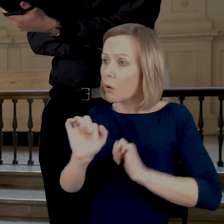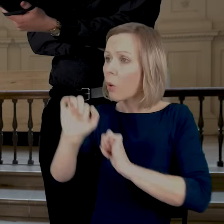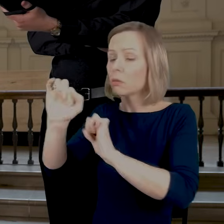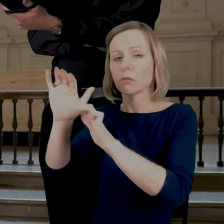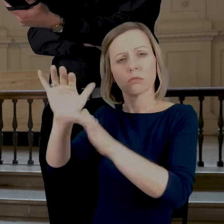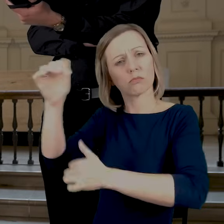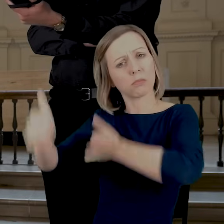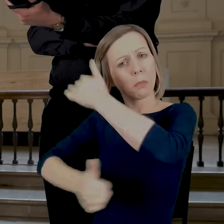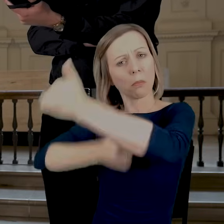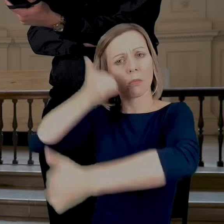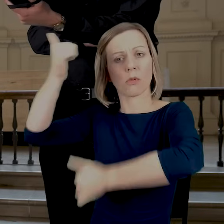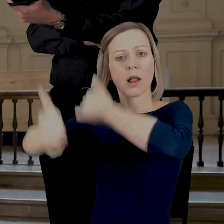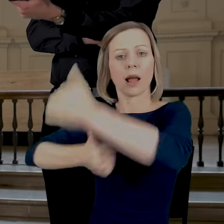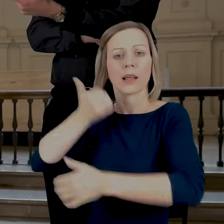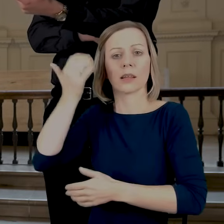servants bless you.